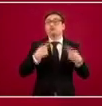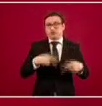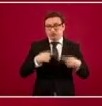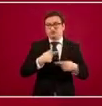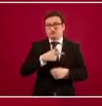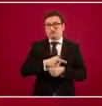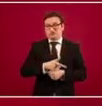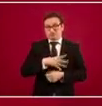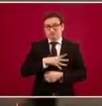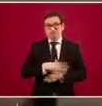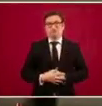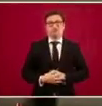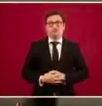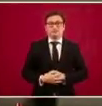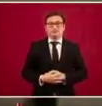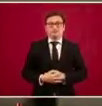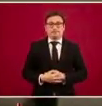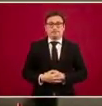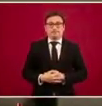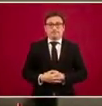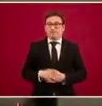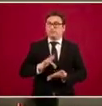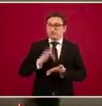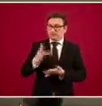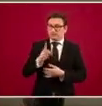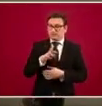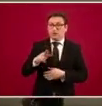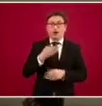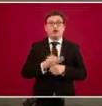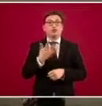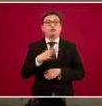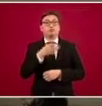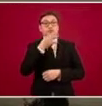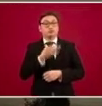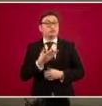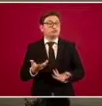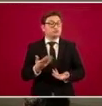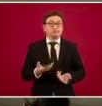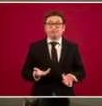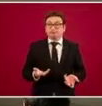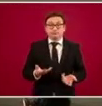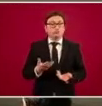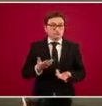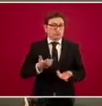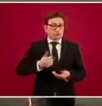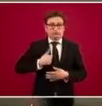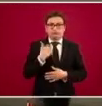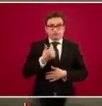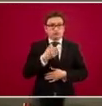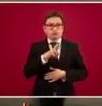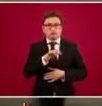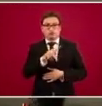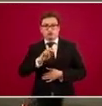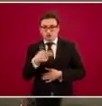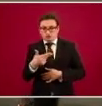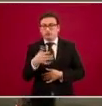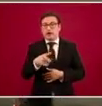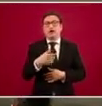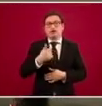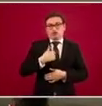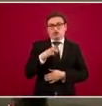about 185 intubated patients specifically because of COVID-19. Thank you.